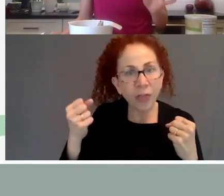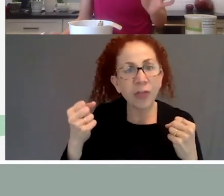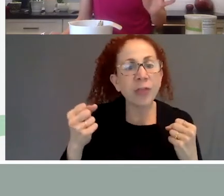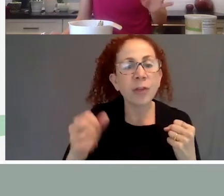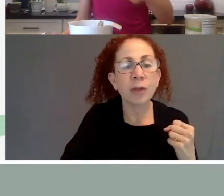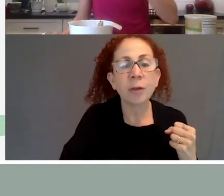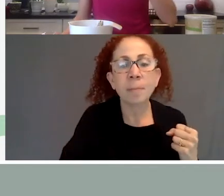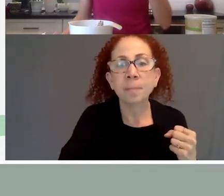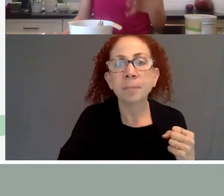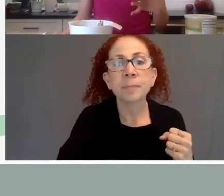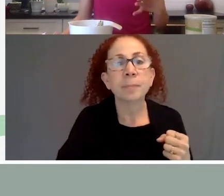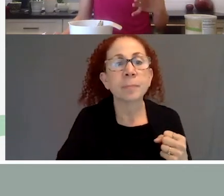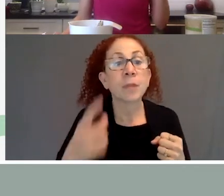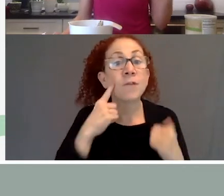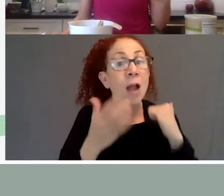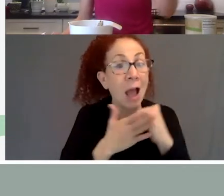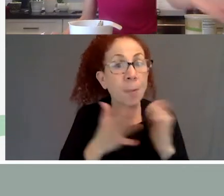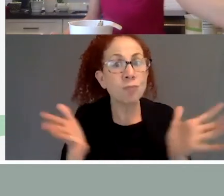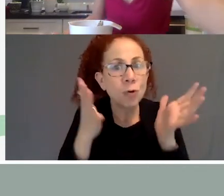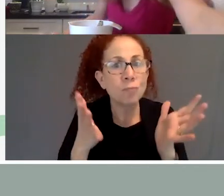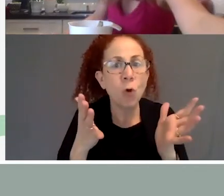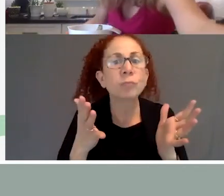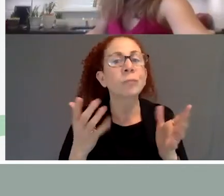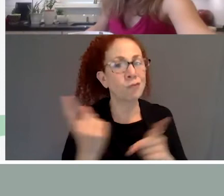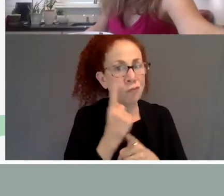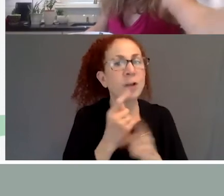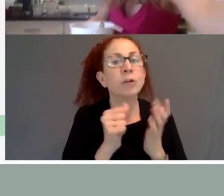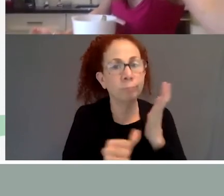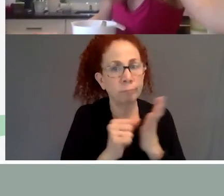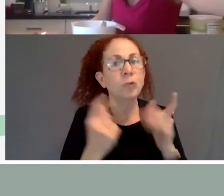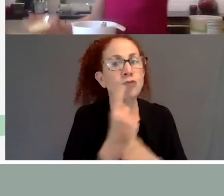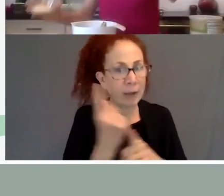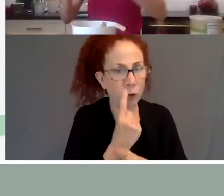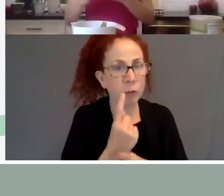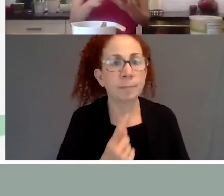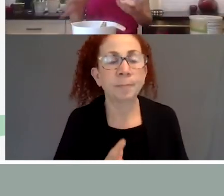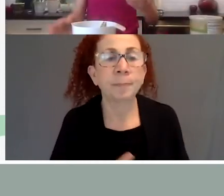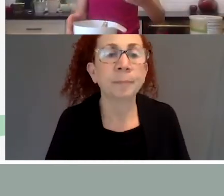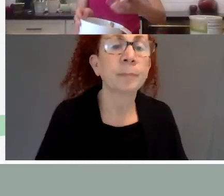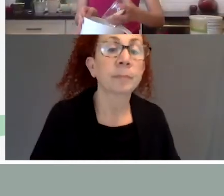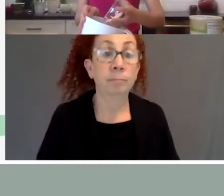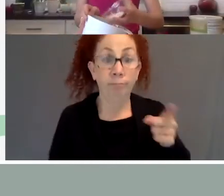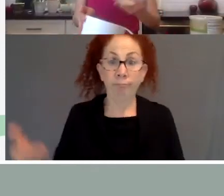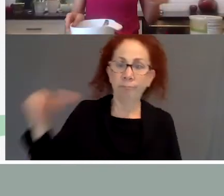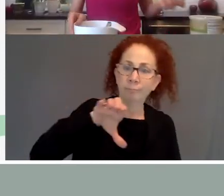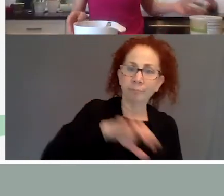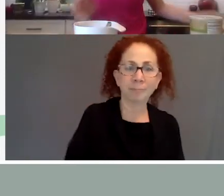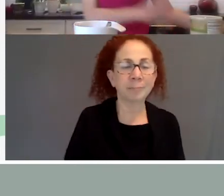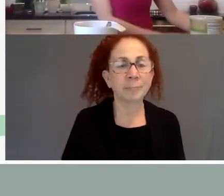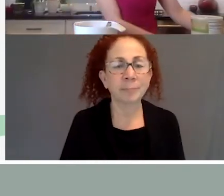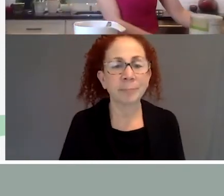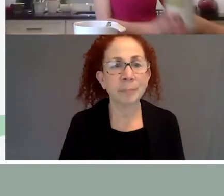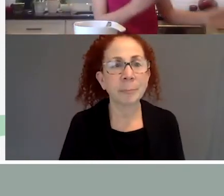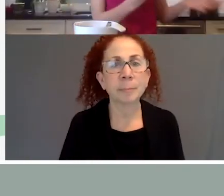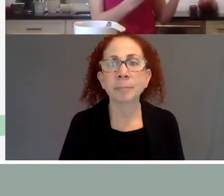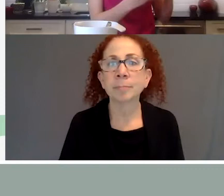for helping to promote regularity and for immunity. Okay, we can all see. Okay, so into the bowl goes my half